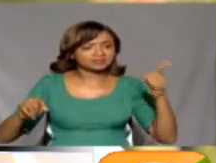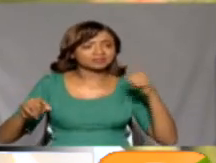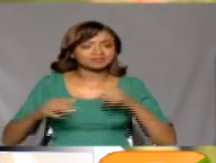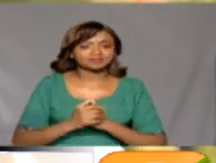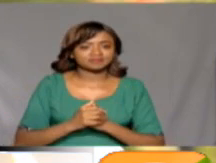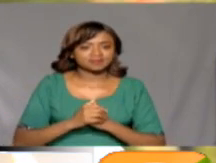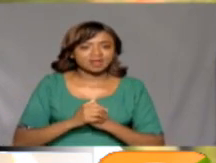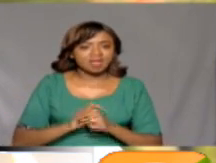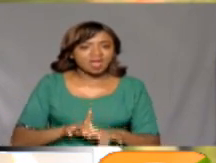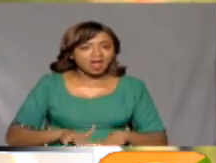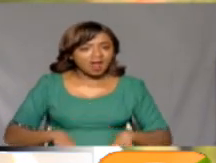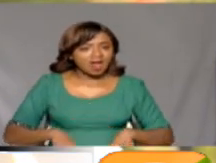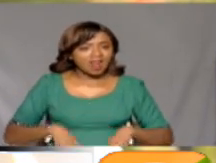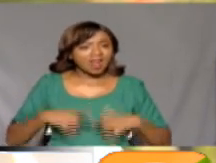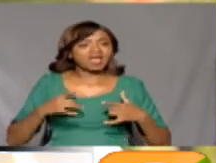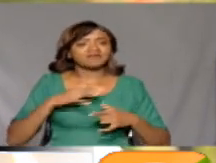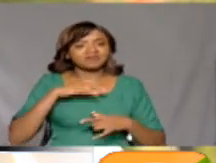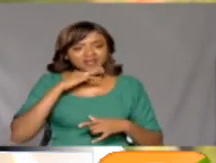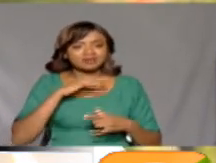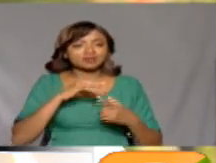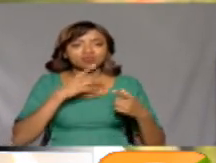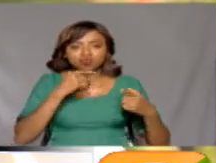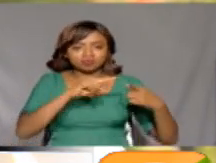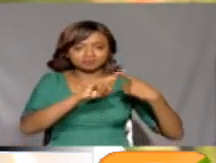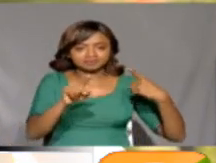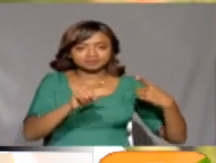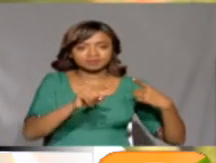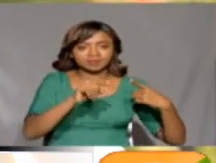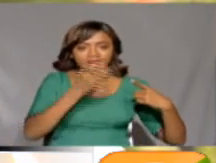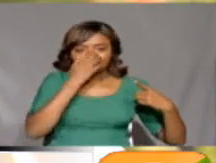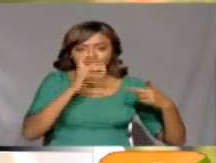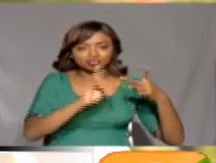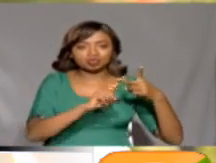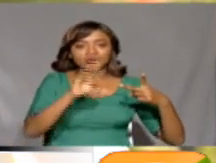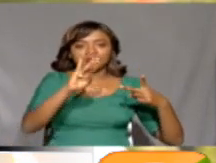Ruto, Nicholas Biwott, I don't know who.